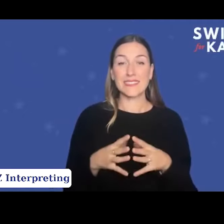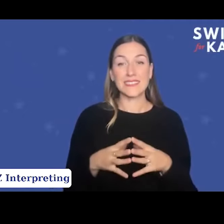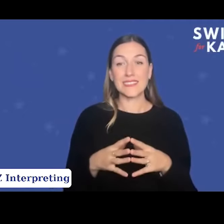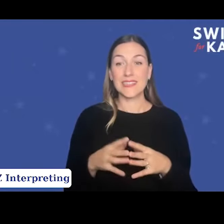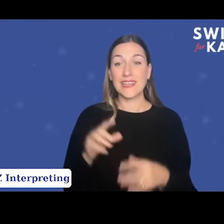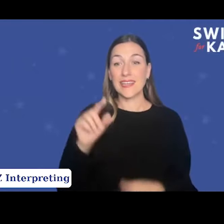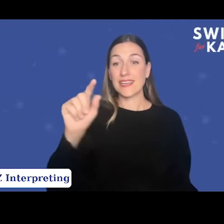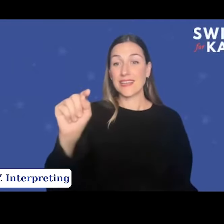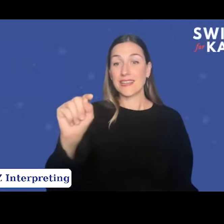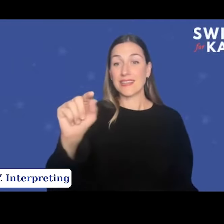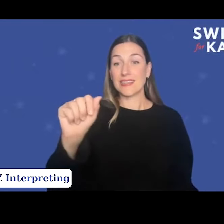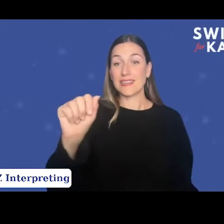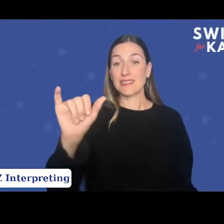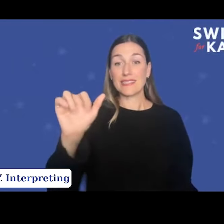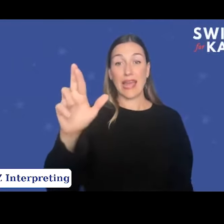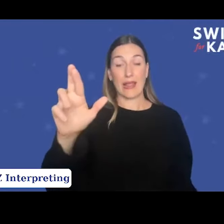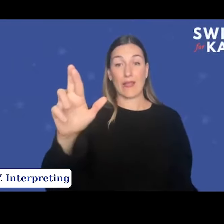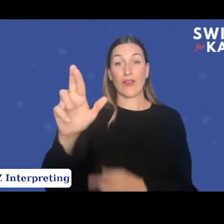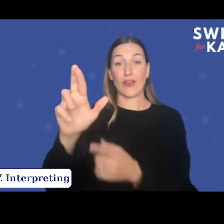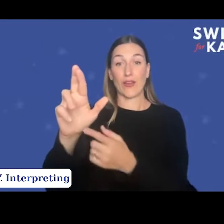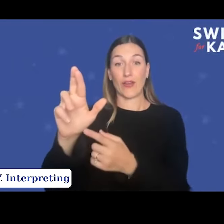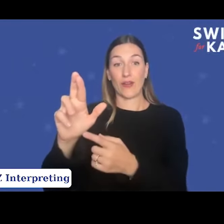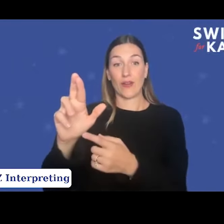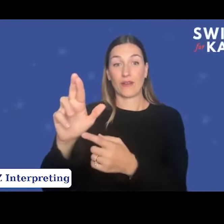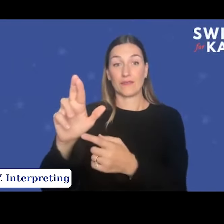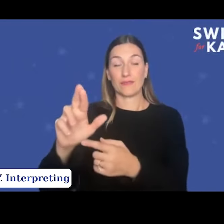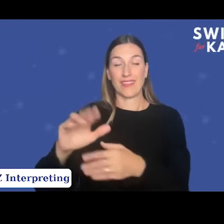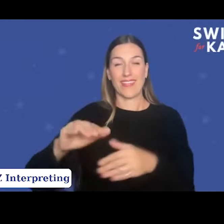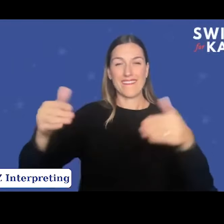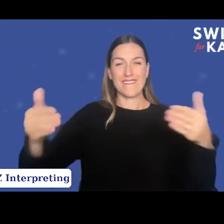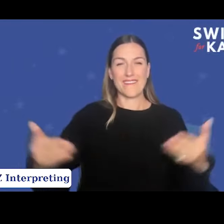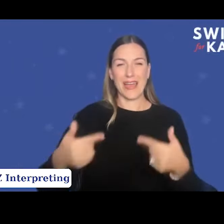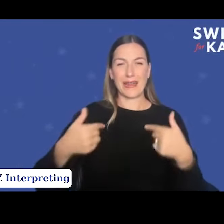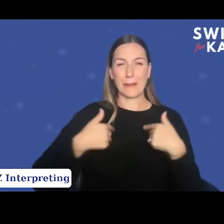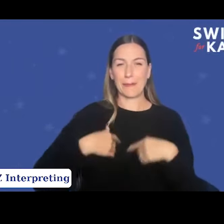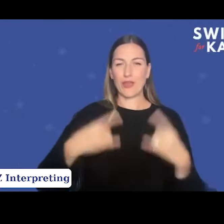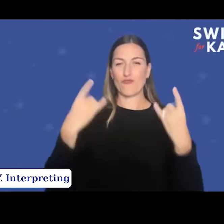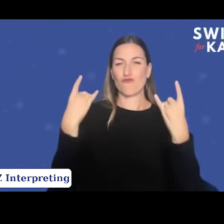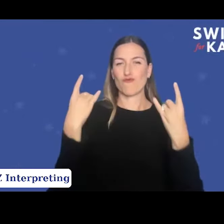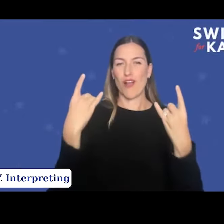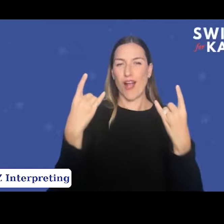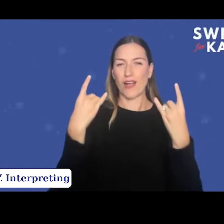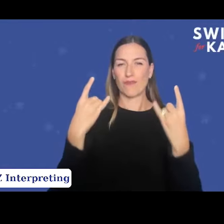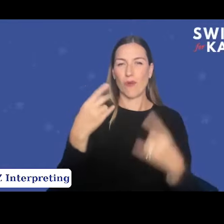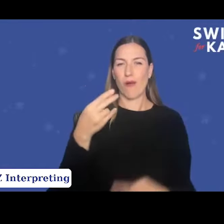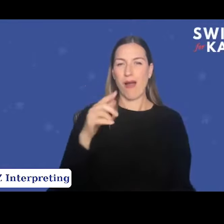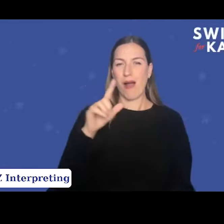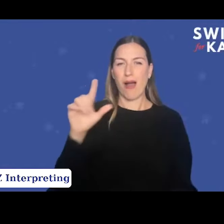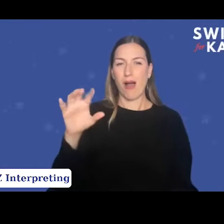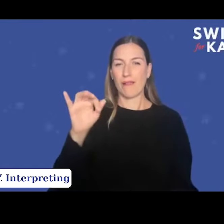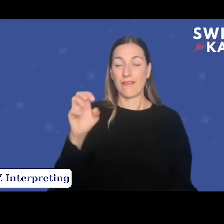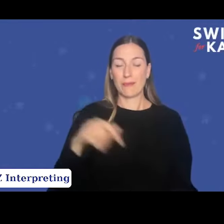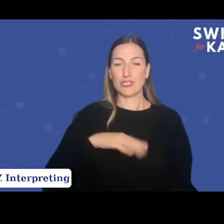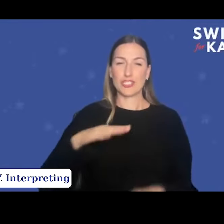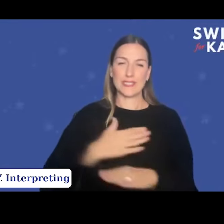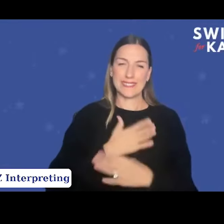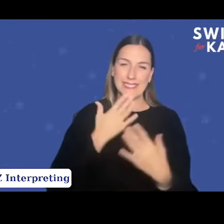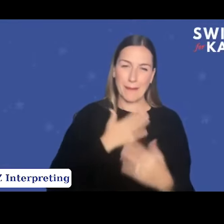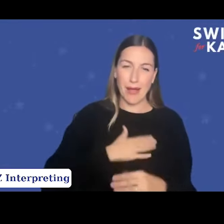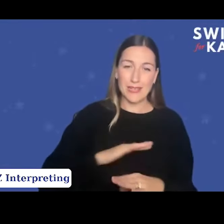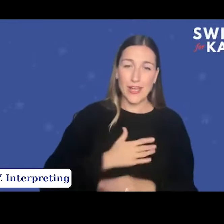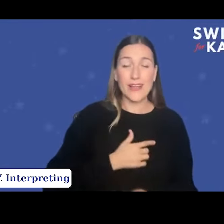Taylor inducted me into the Rock and Roll Hall of Fame and she sang my song, Will You Love Me Tomorrow? So I have to go.